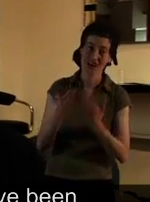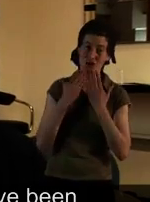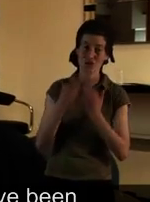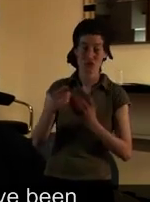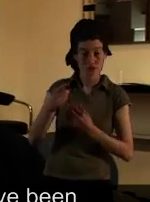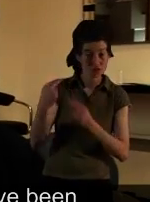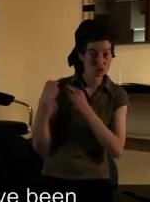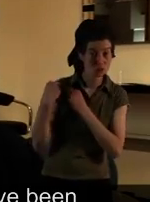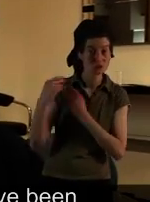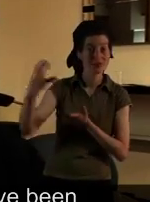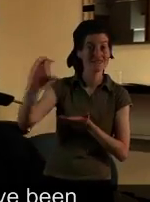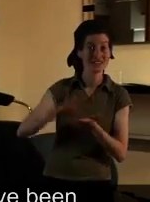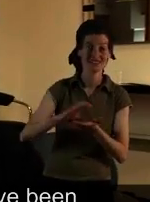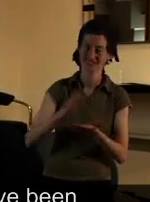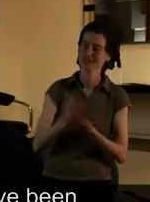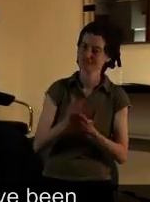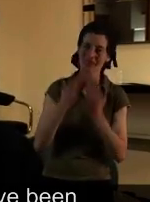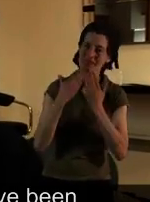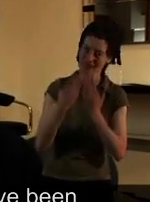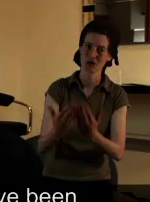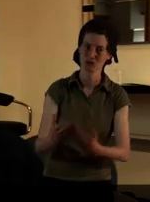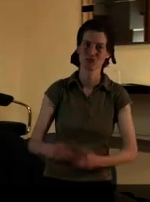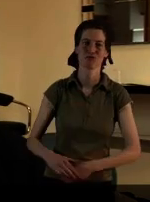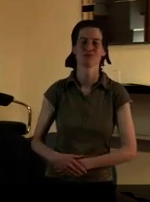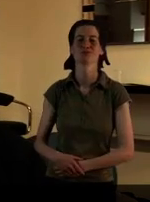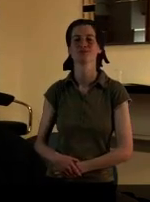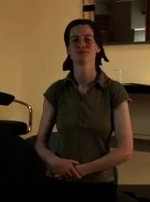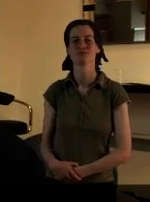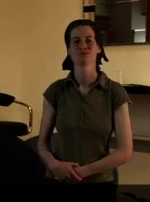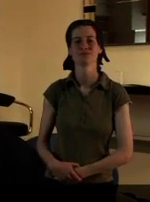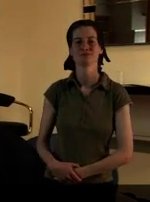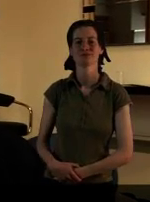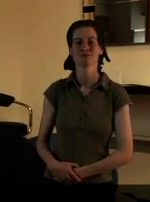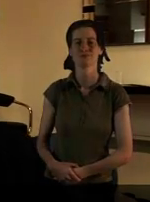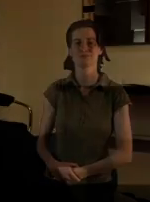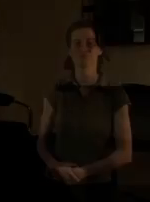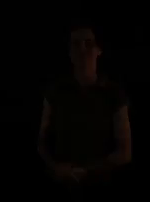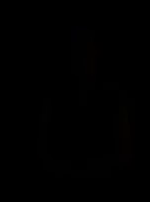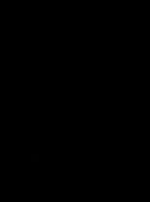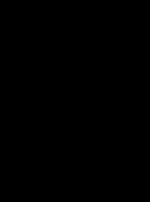to add? No, just thank you very much. If you've been responsible for the funding of it, thank you very much indeed.